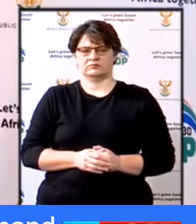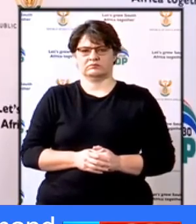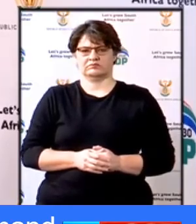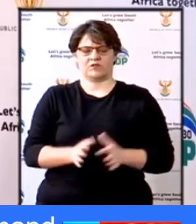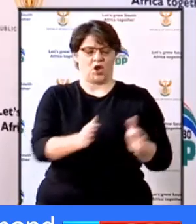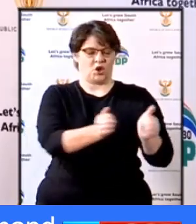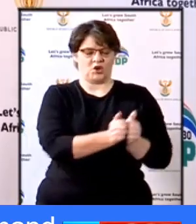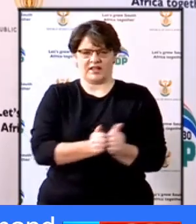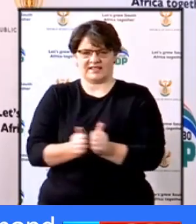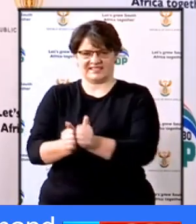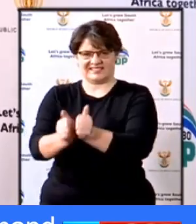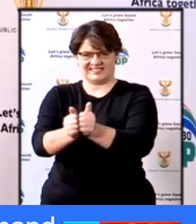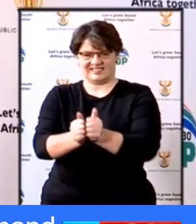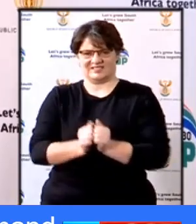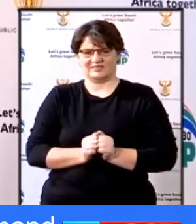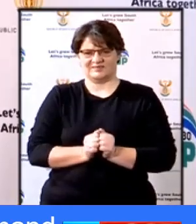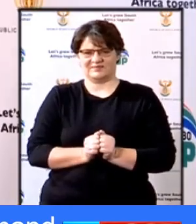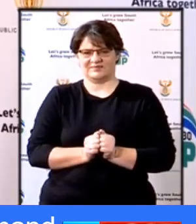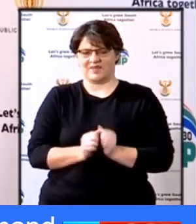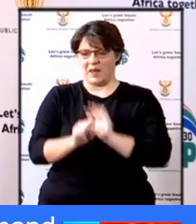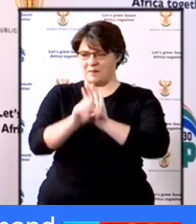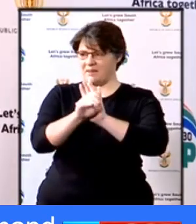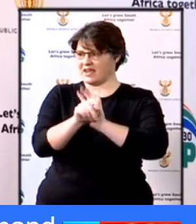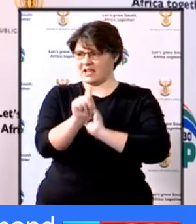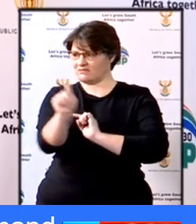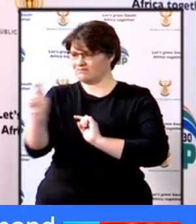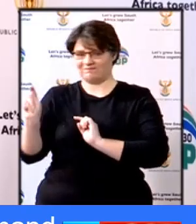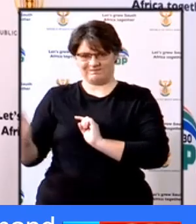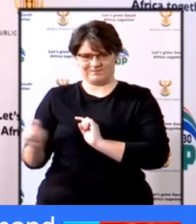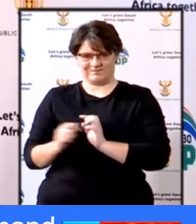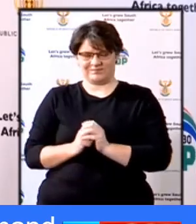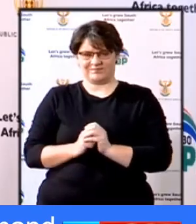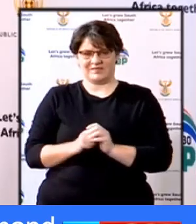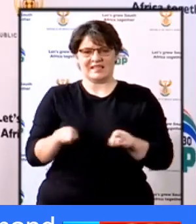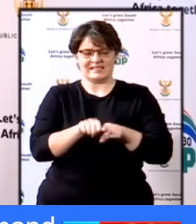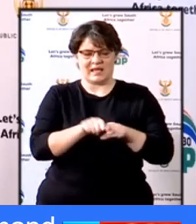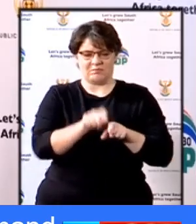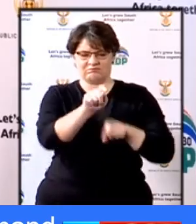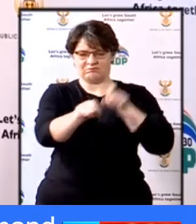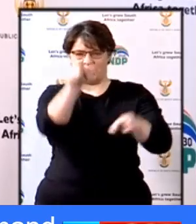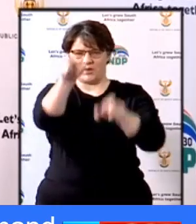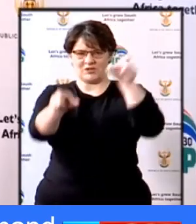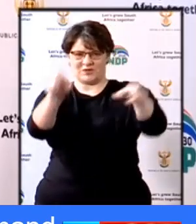Colleagues, members of the media, and compatriots,